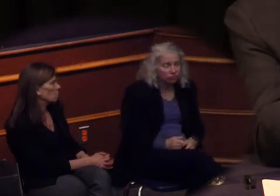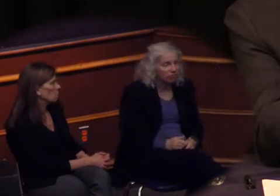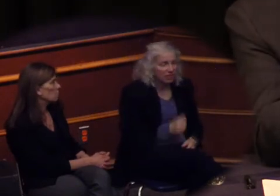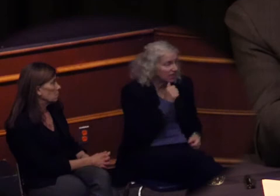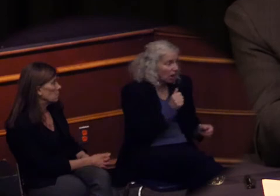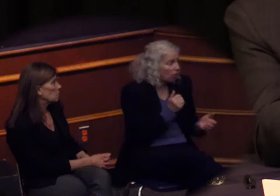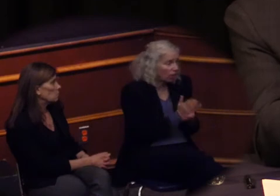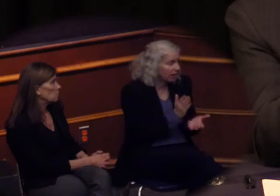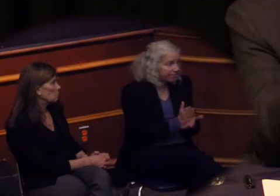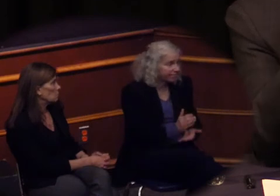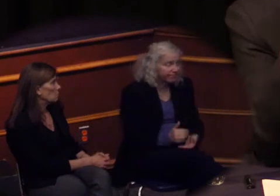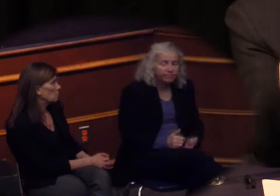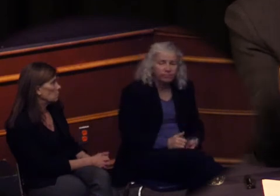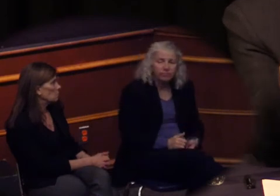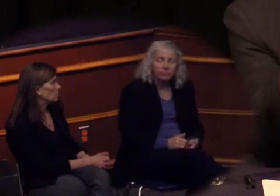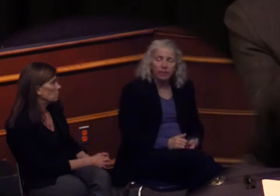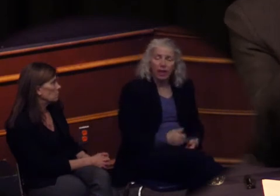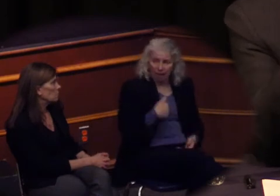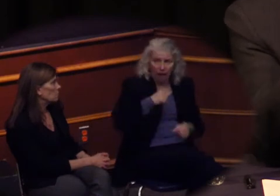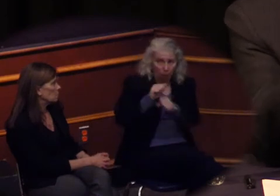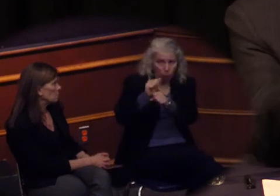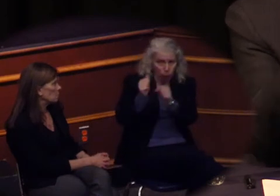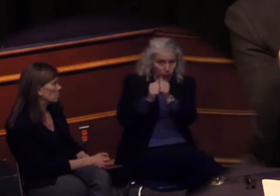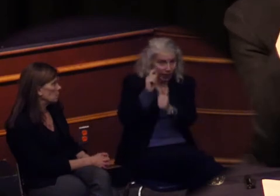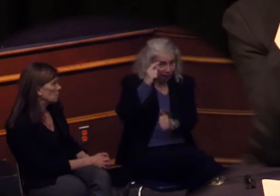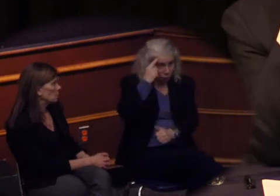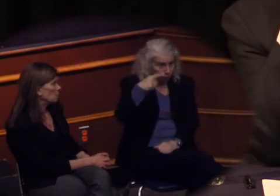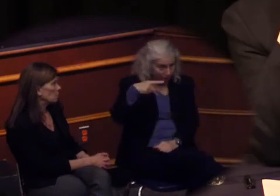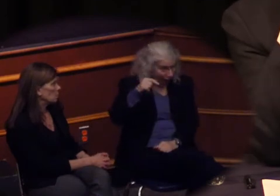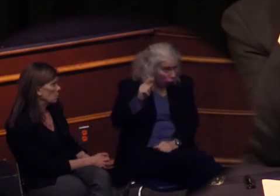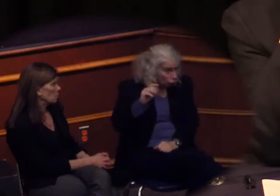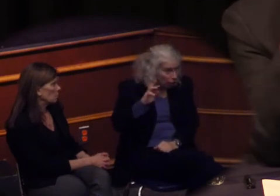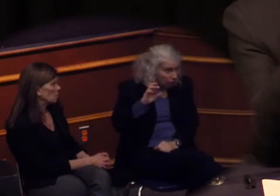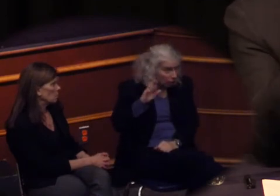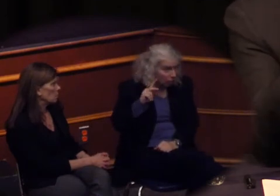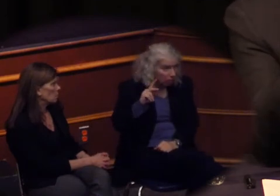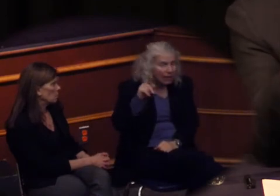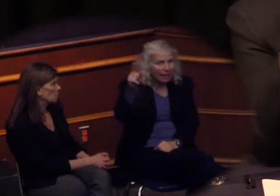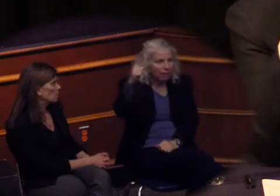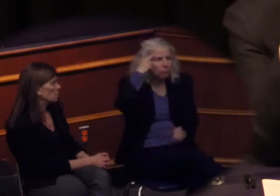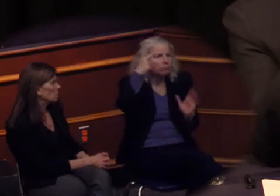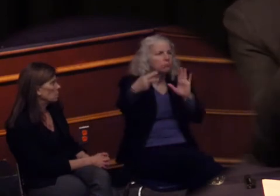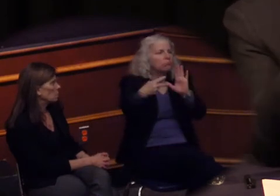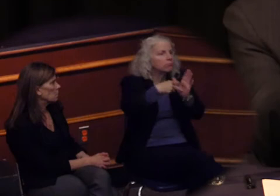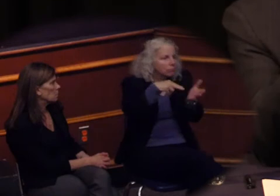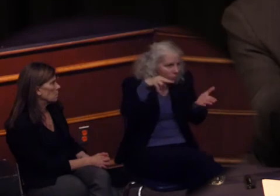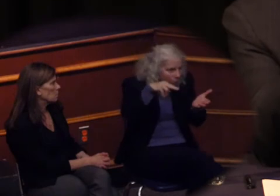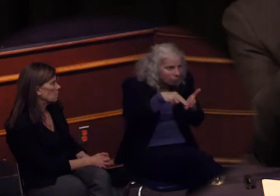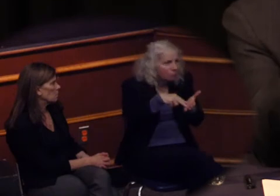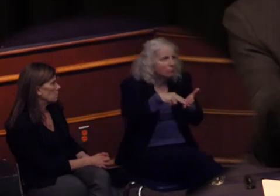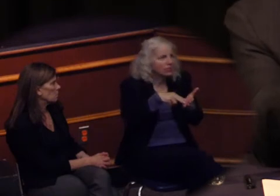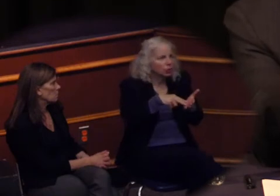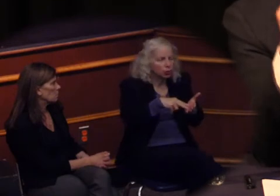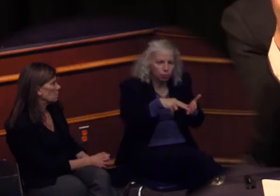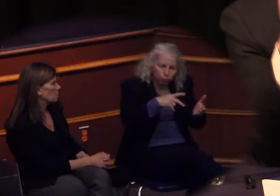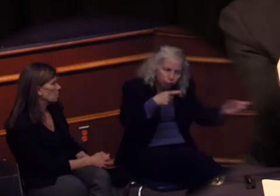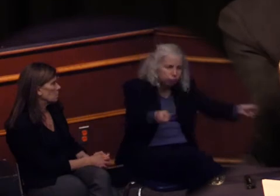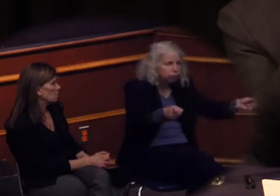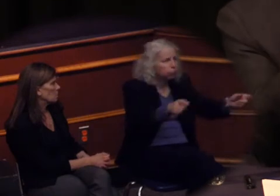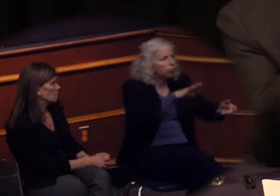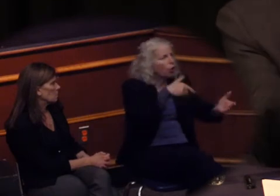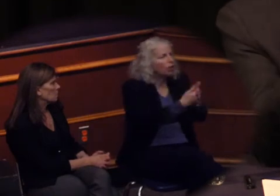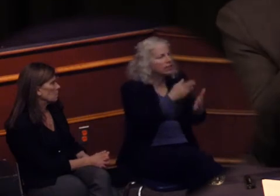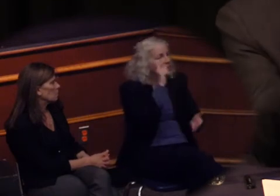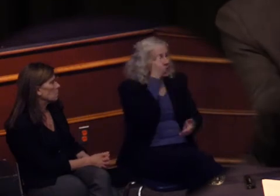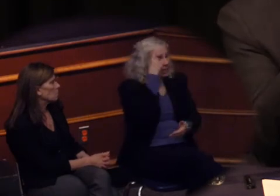okay. I worked with Governor Patrick. He was intentional about trying to be the governor of the whole state, and he